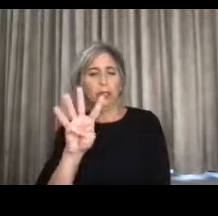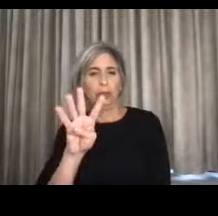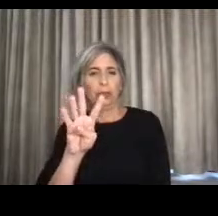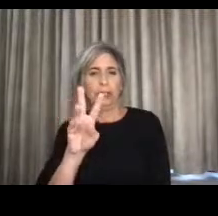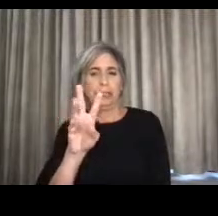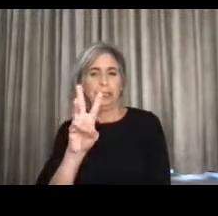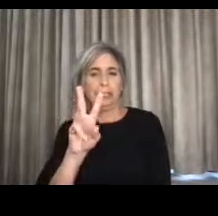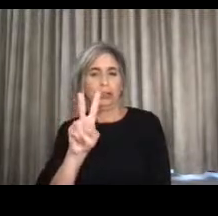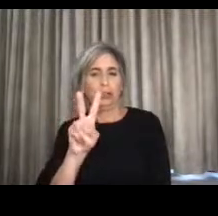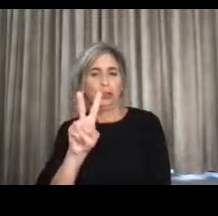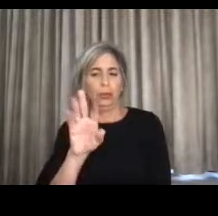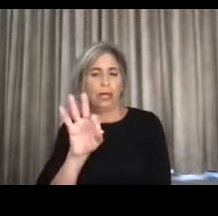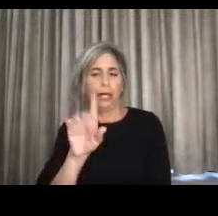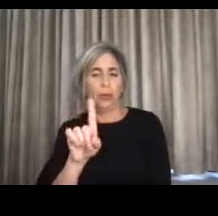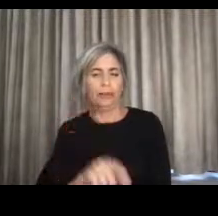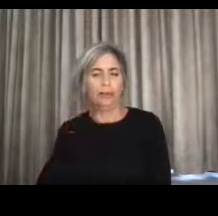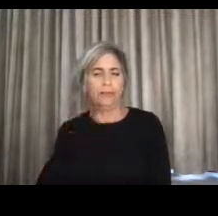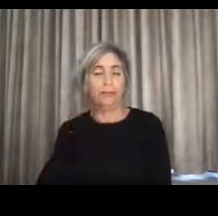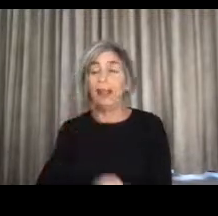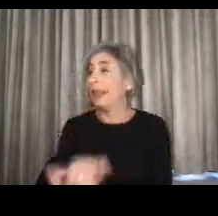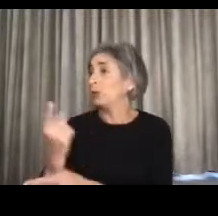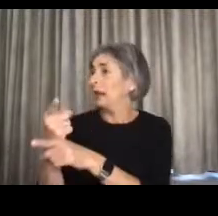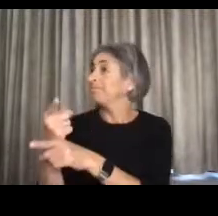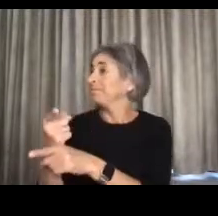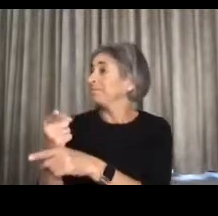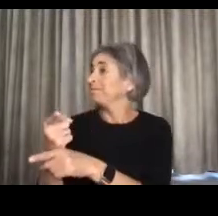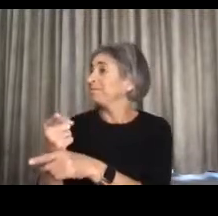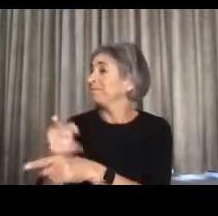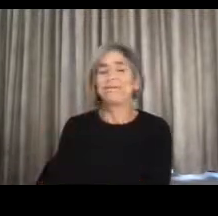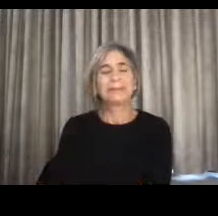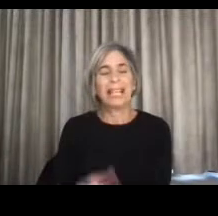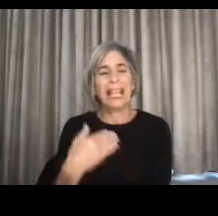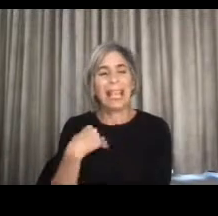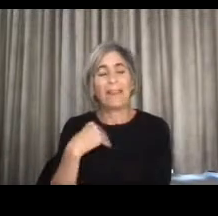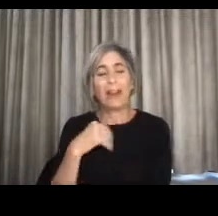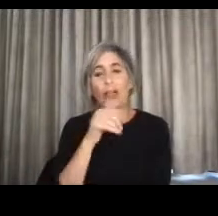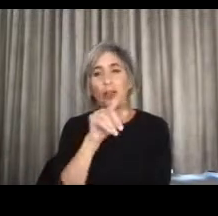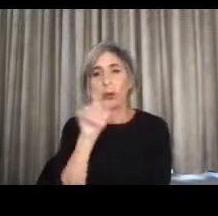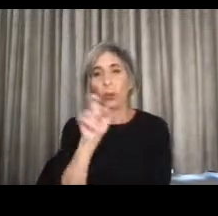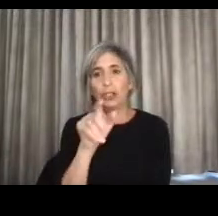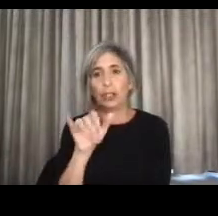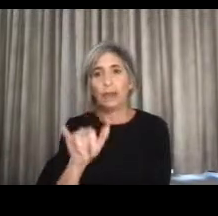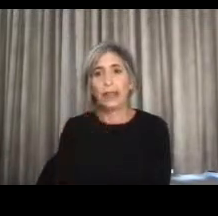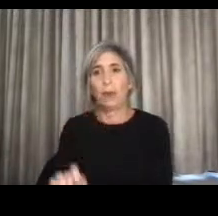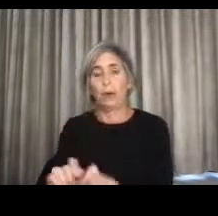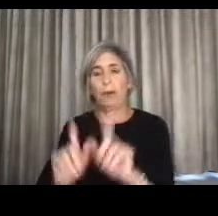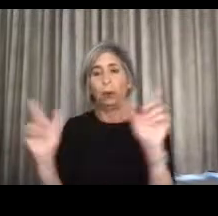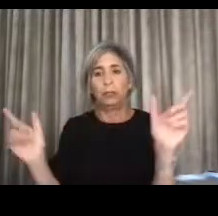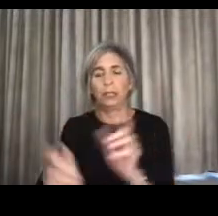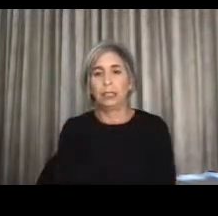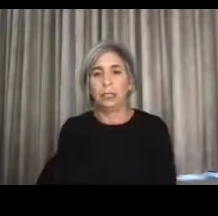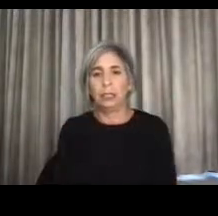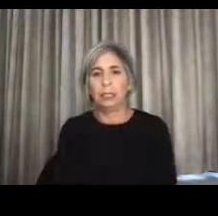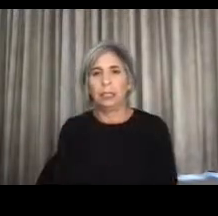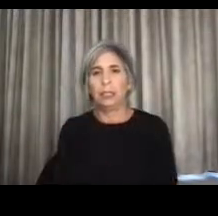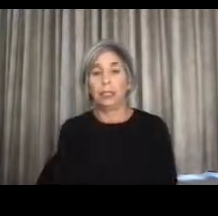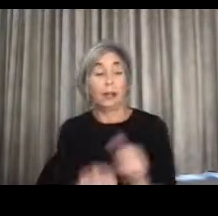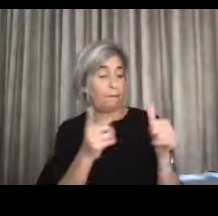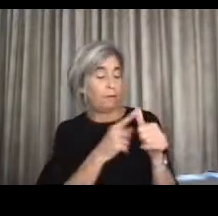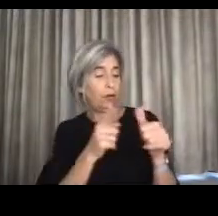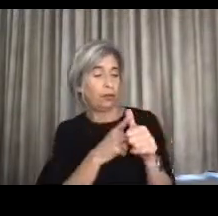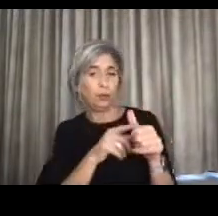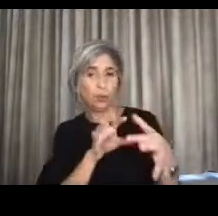561-742-6921. That is correct, John. And I do have a couple of other questions that were posted. Great. And the first one